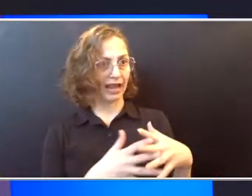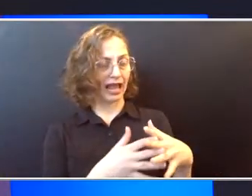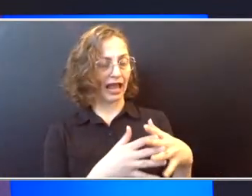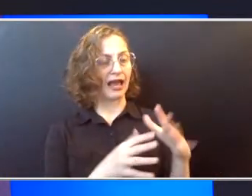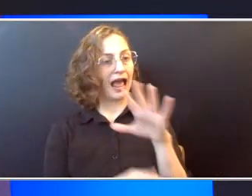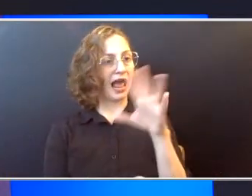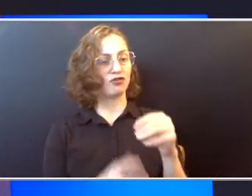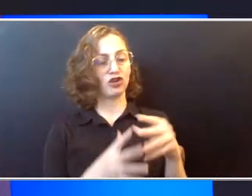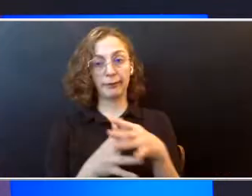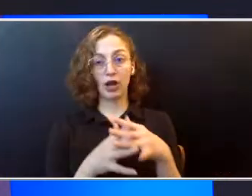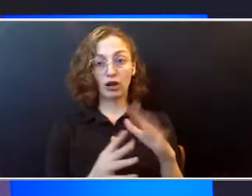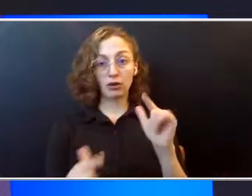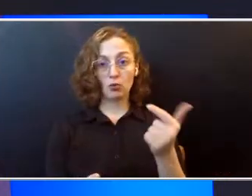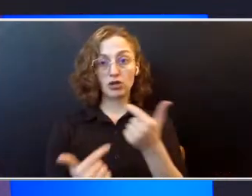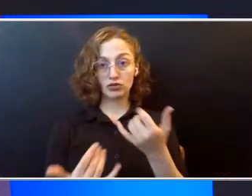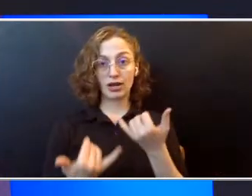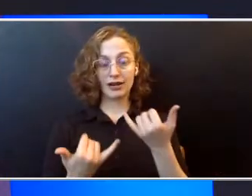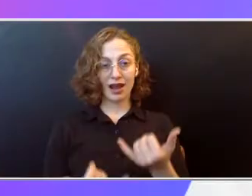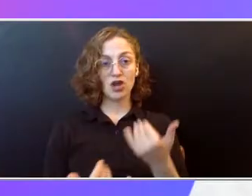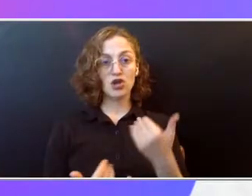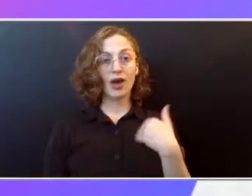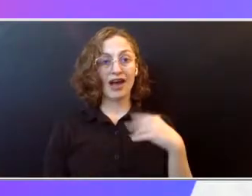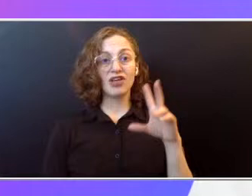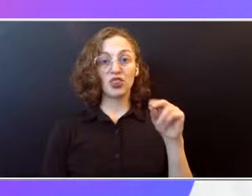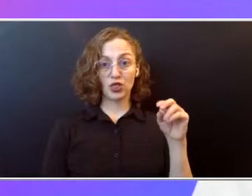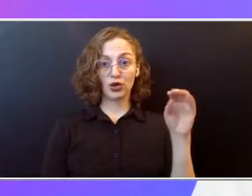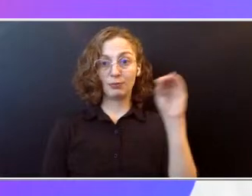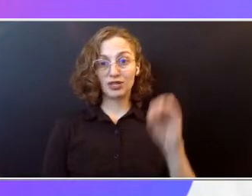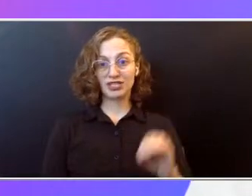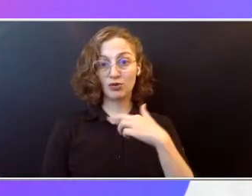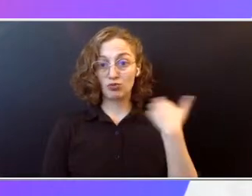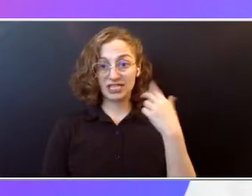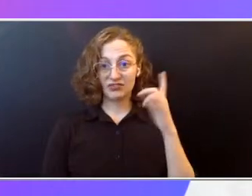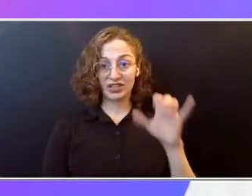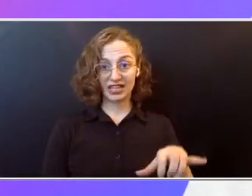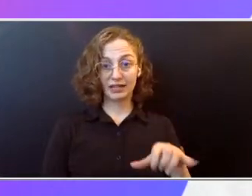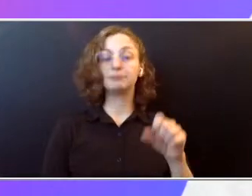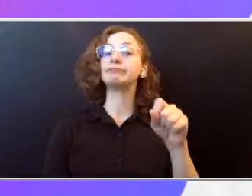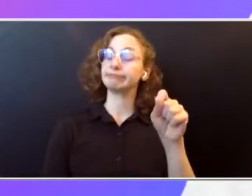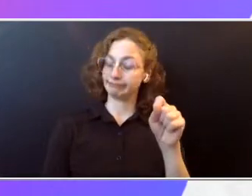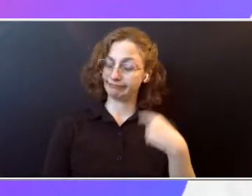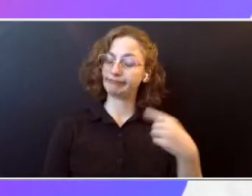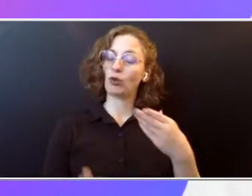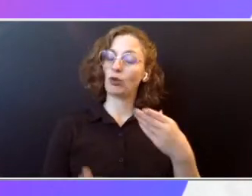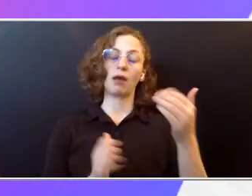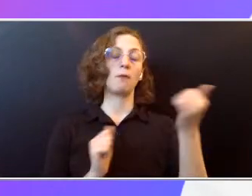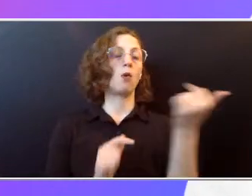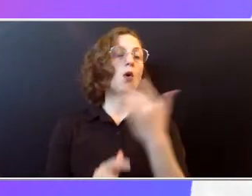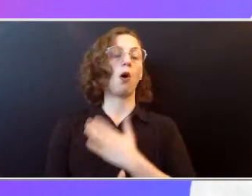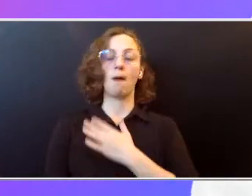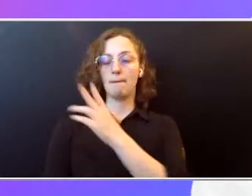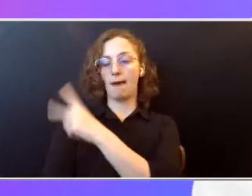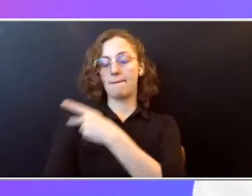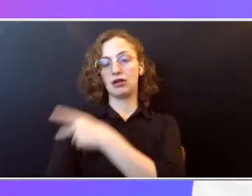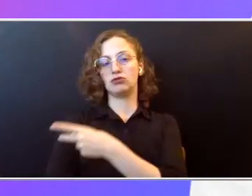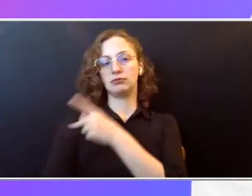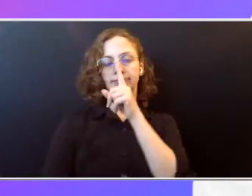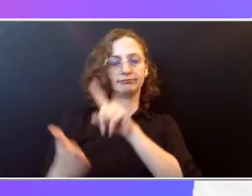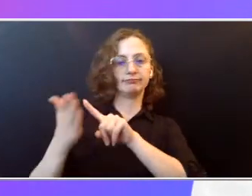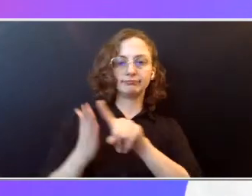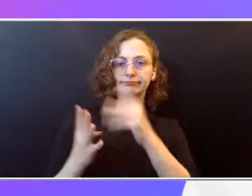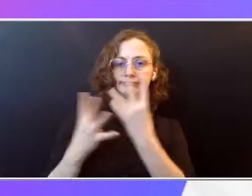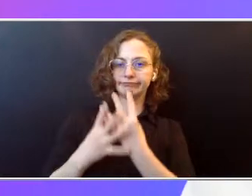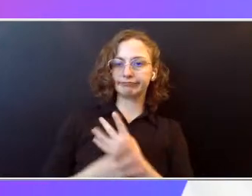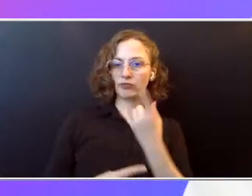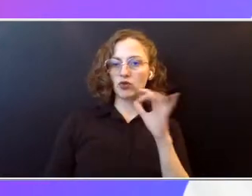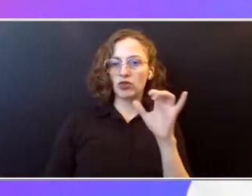I recommend all my patients get checked, and Dr. Love does the same thing. And the problem with this cholesterol, unlike an